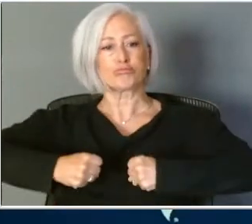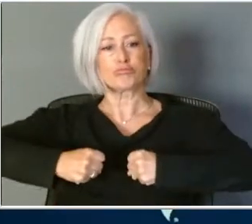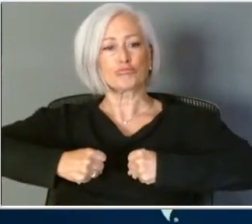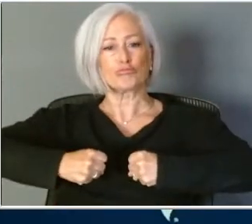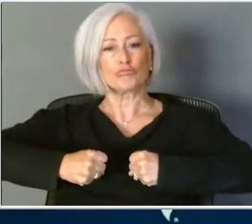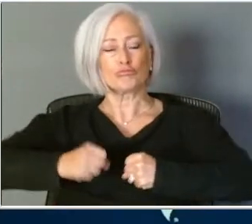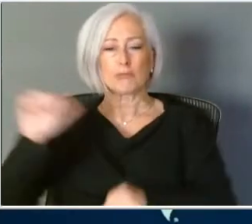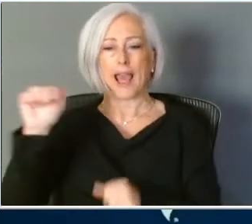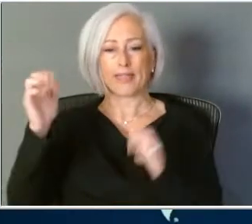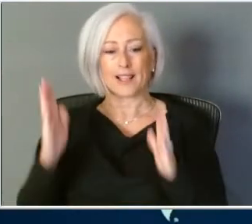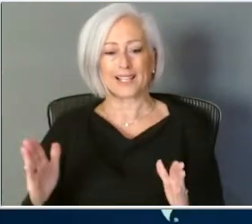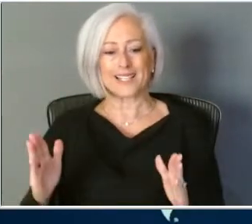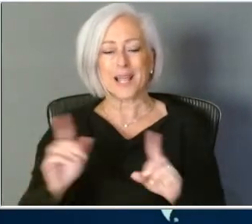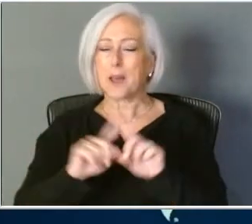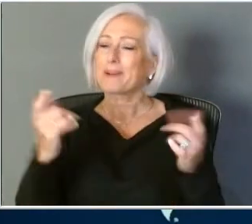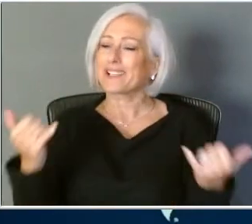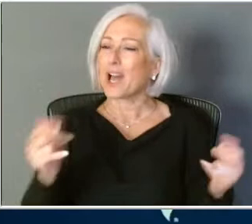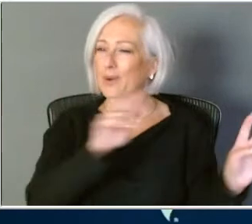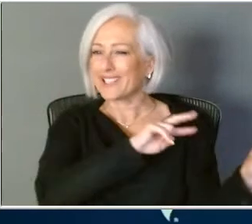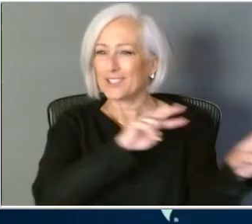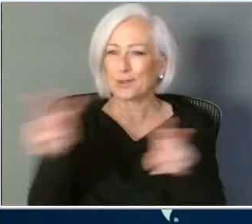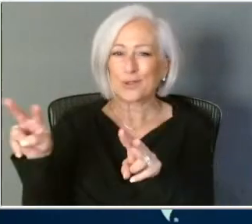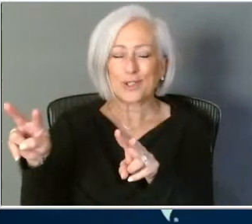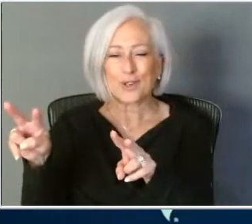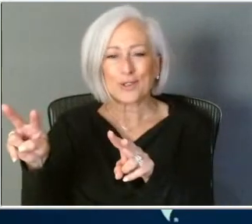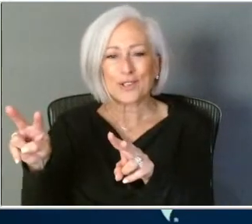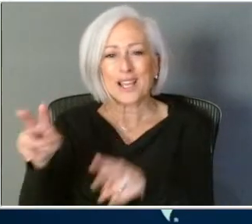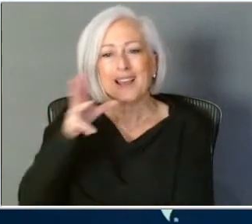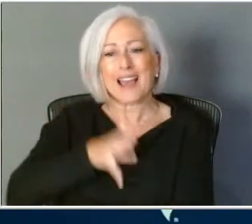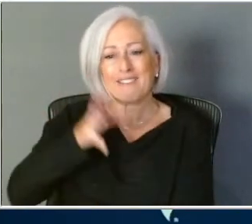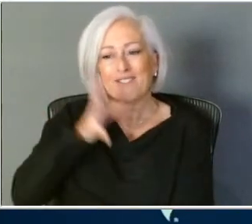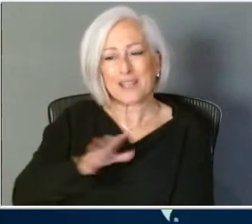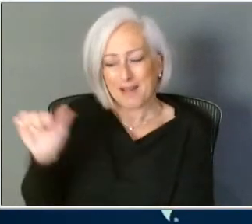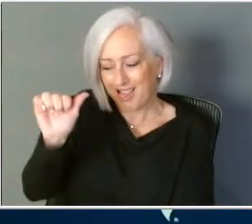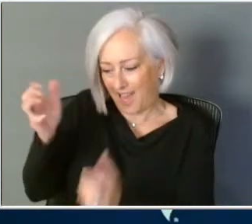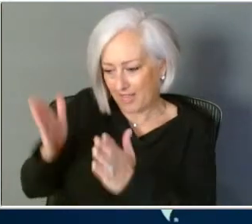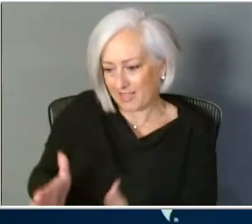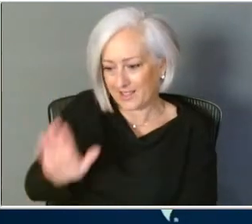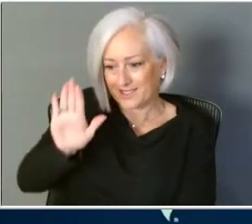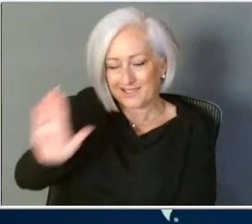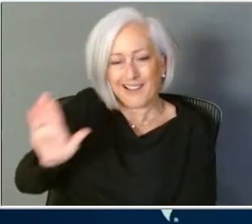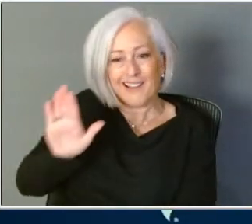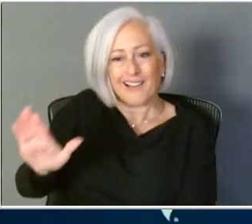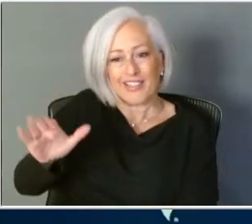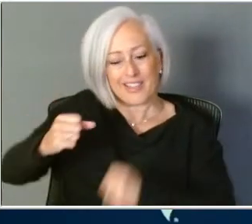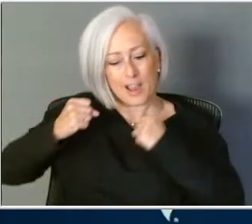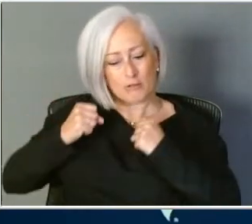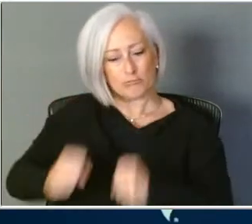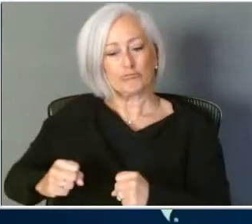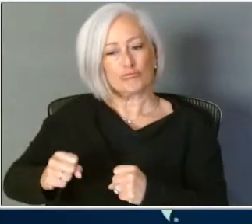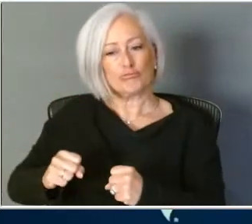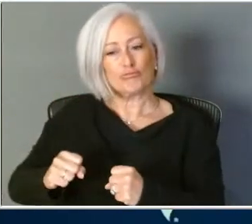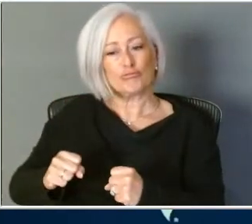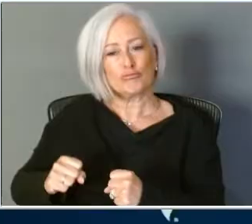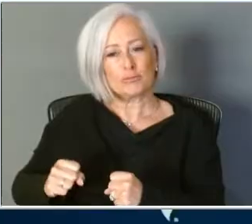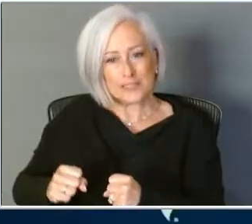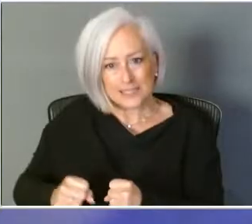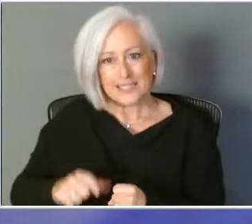athlete resilience looks like. And I think then we get a better sense of it's not just a masculine trait, it is a human